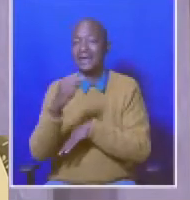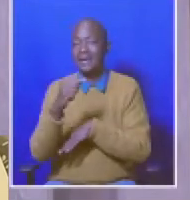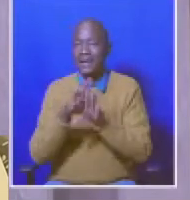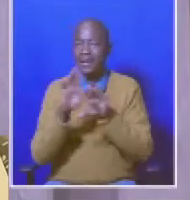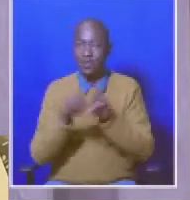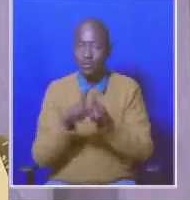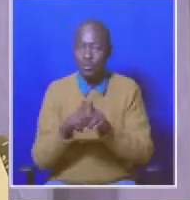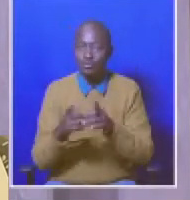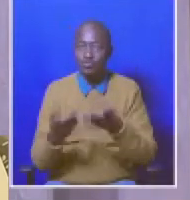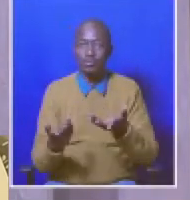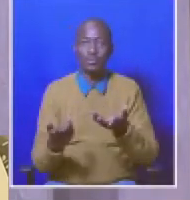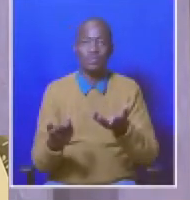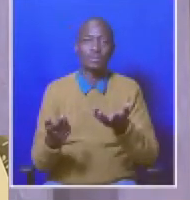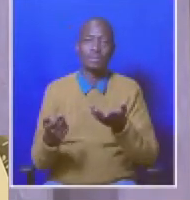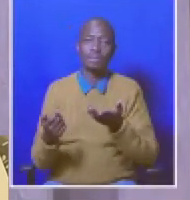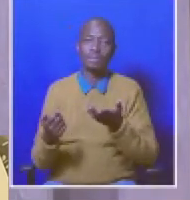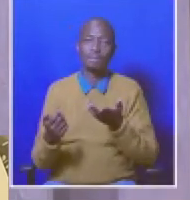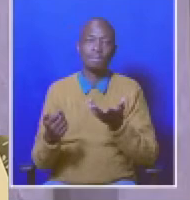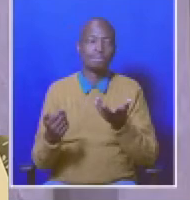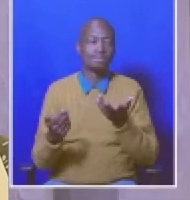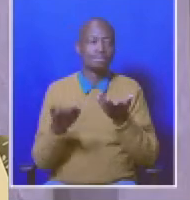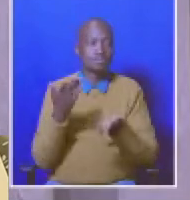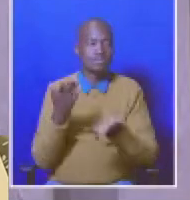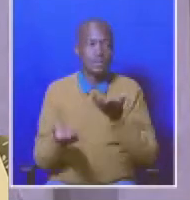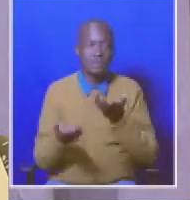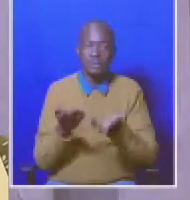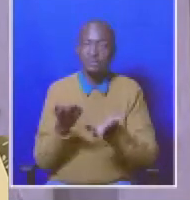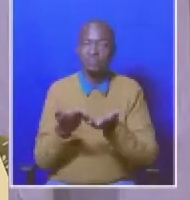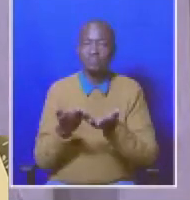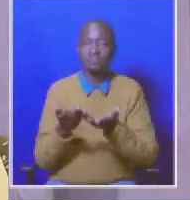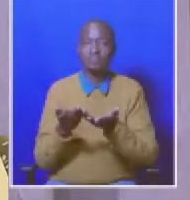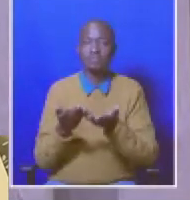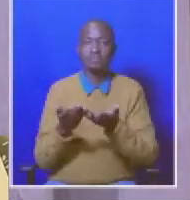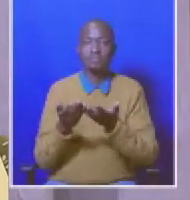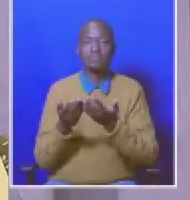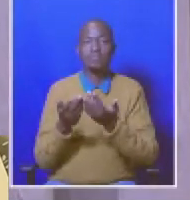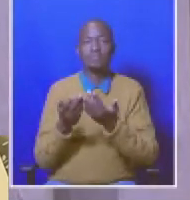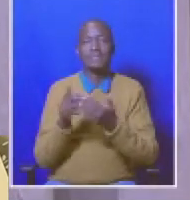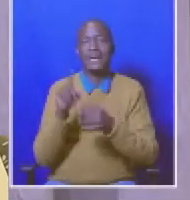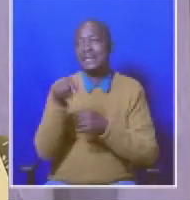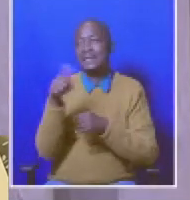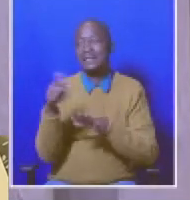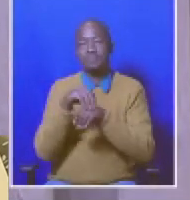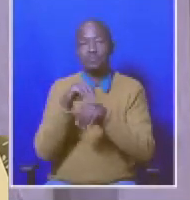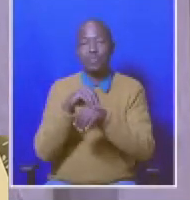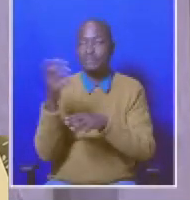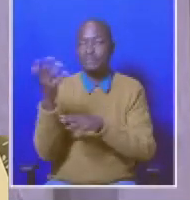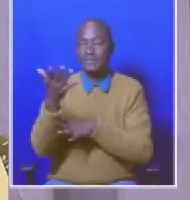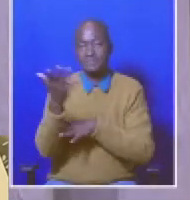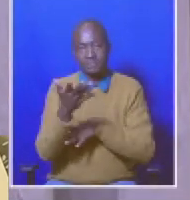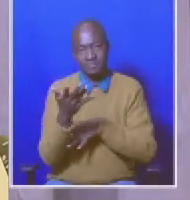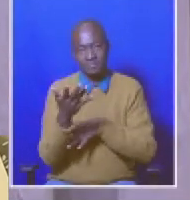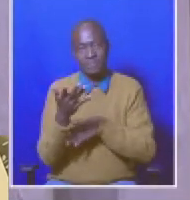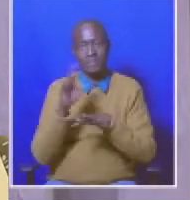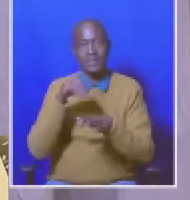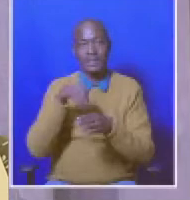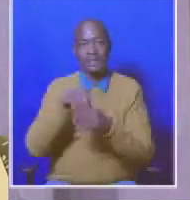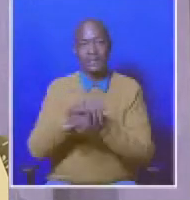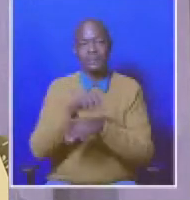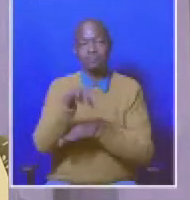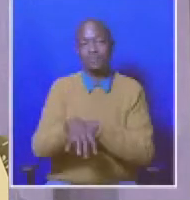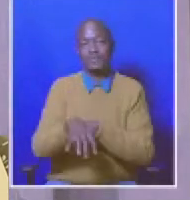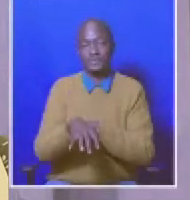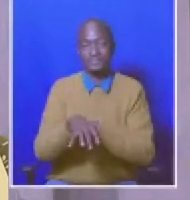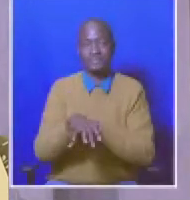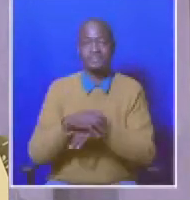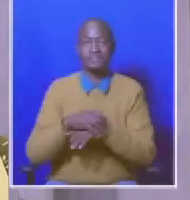also, there may be a problem elsewhere in the province.